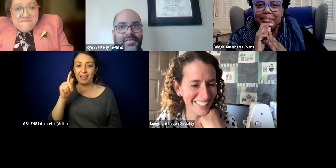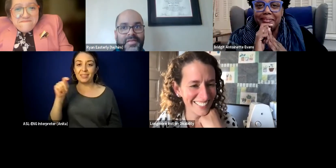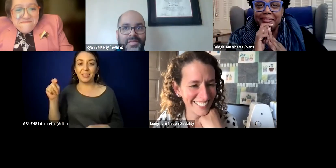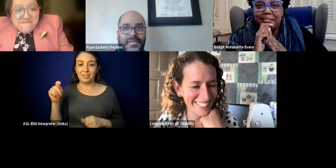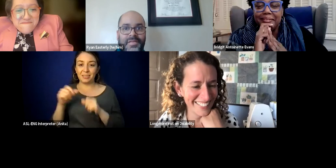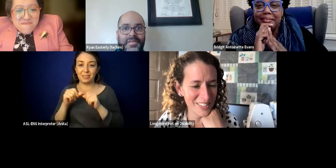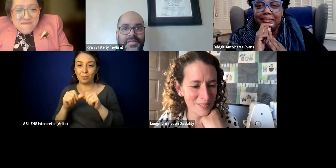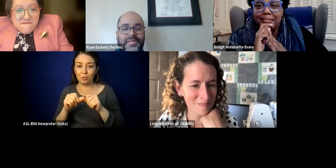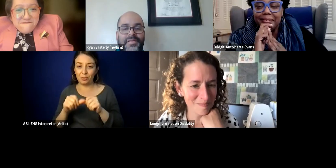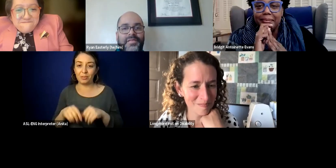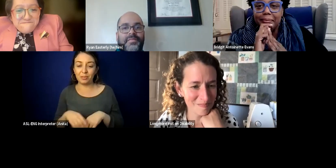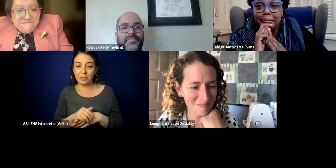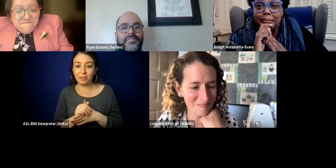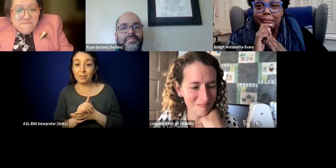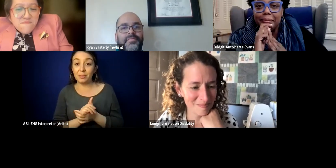that's great.